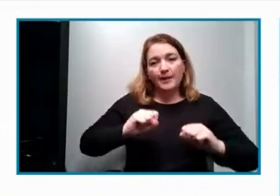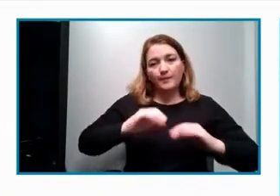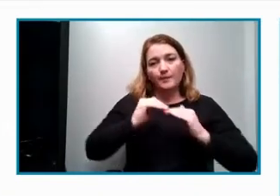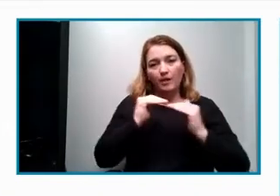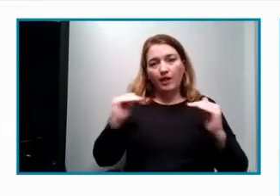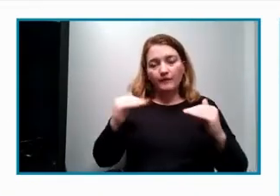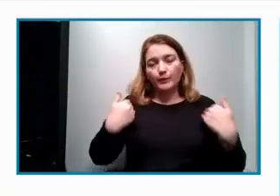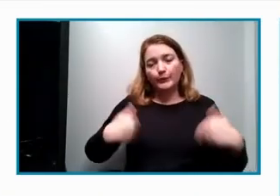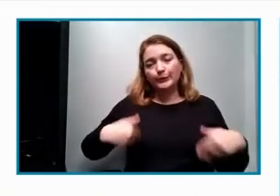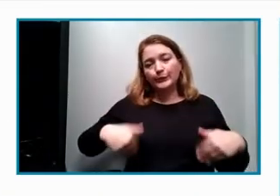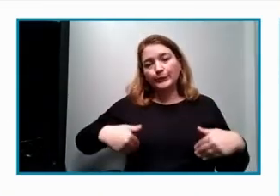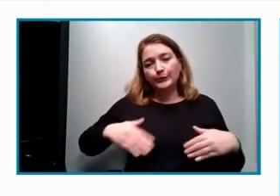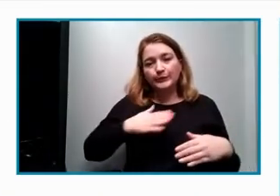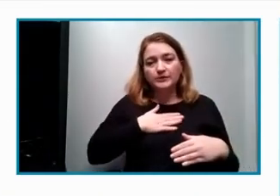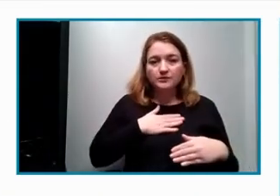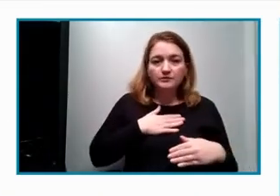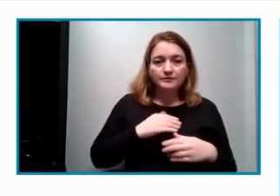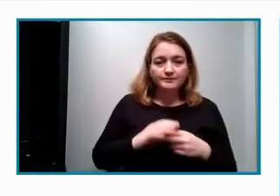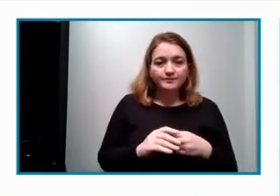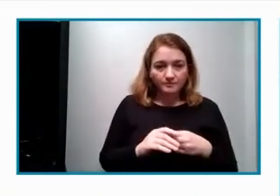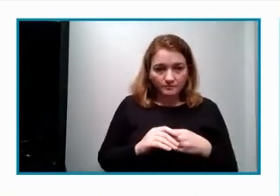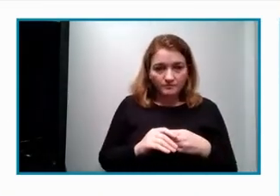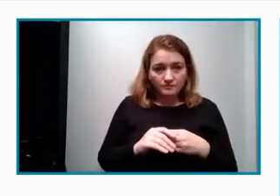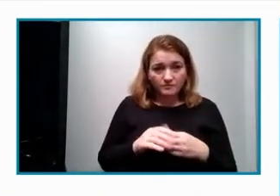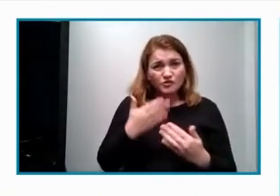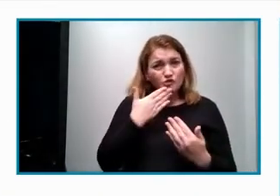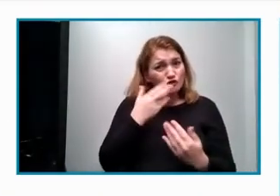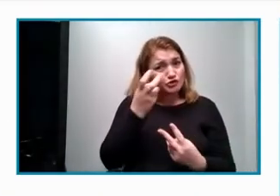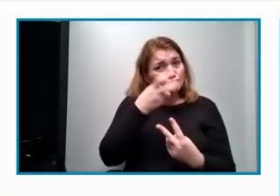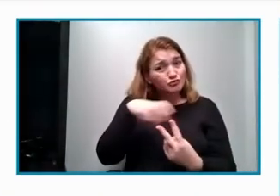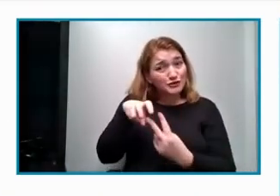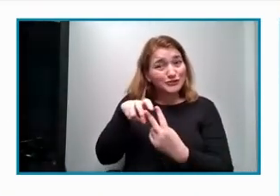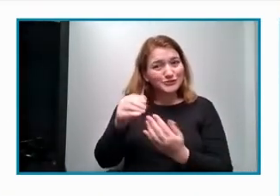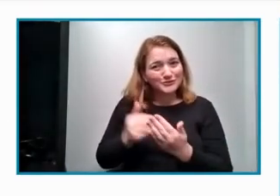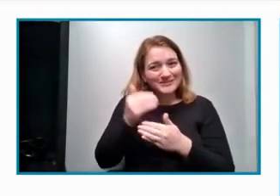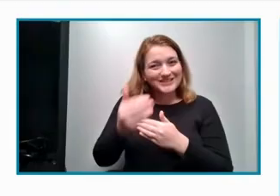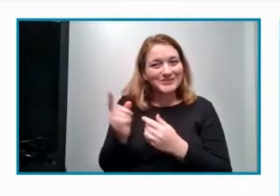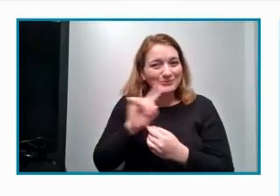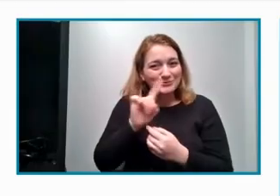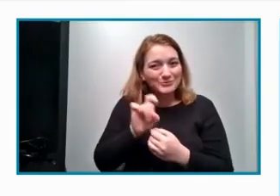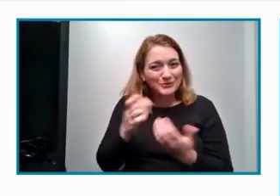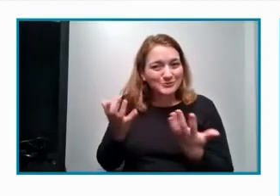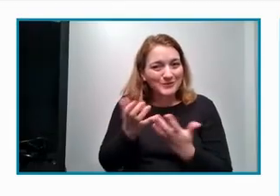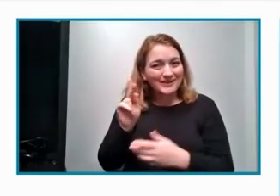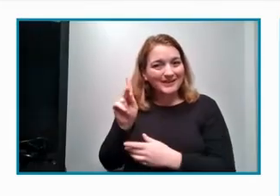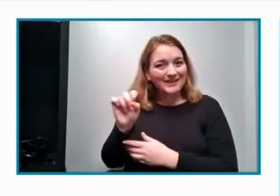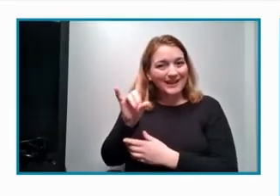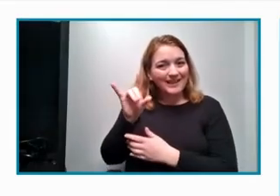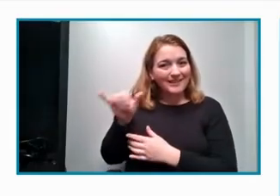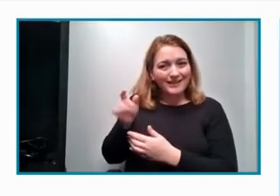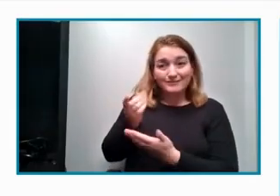think a really good transition to our next question, which is going to be with Kelly.